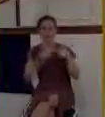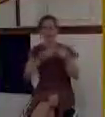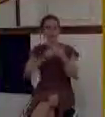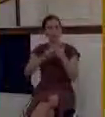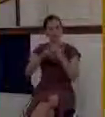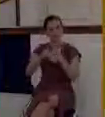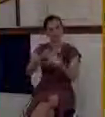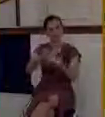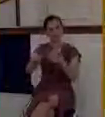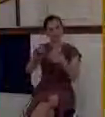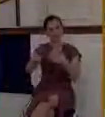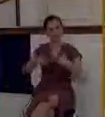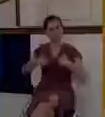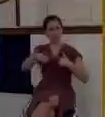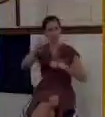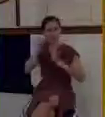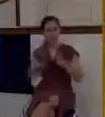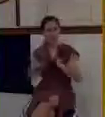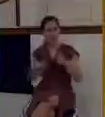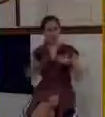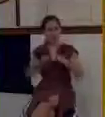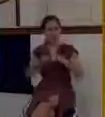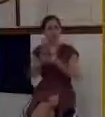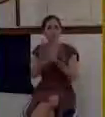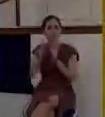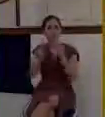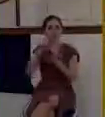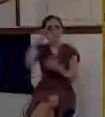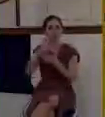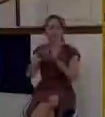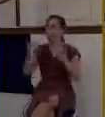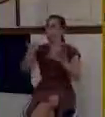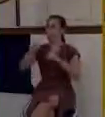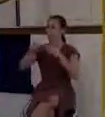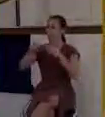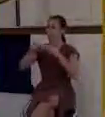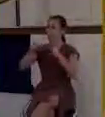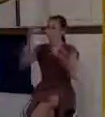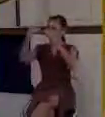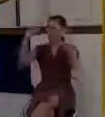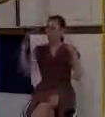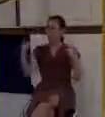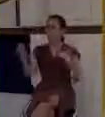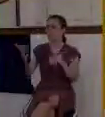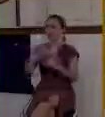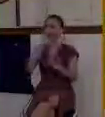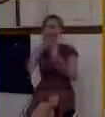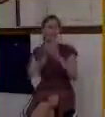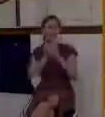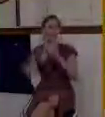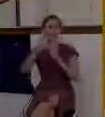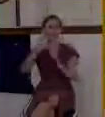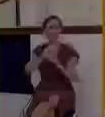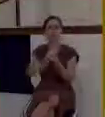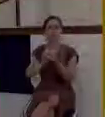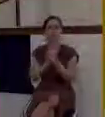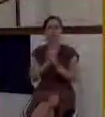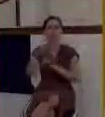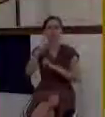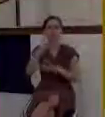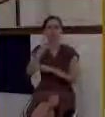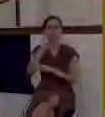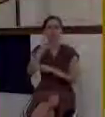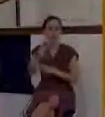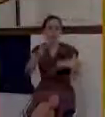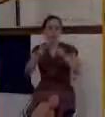were on earth. You won't have any of those earthly relationships. That's just not true. Because this one passage that Jesus quoted shows